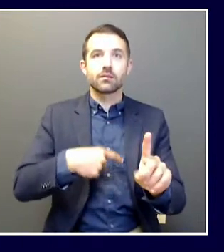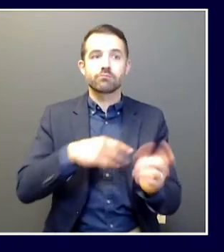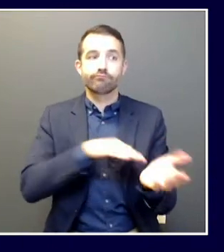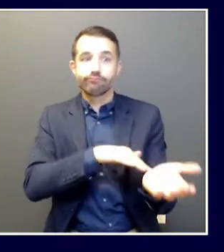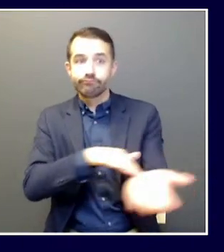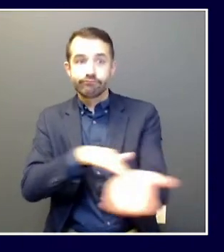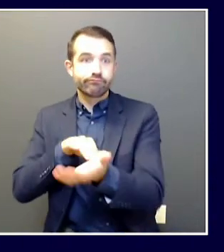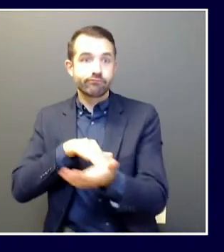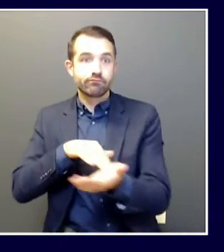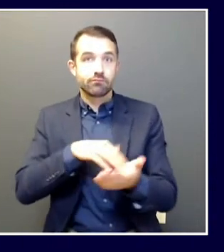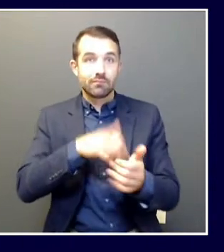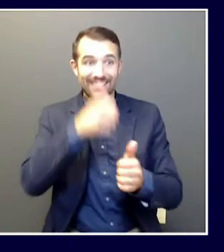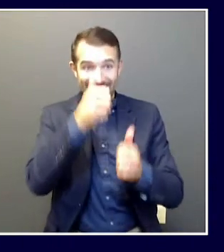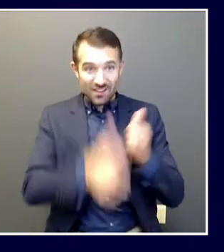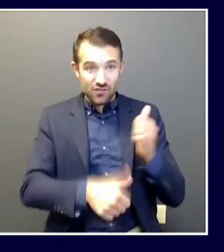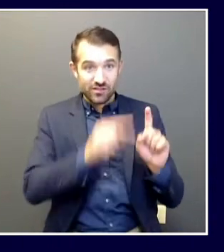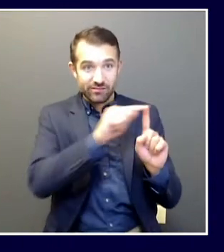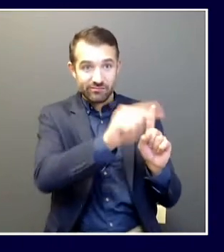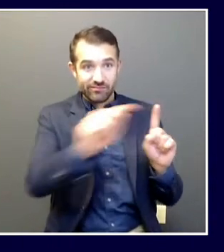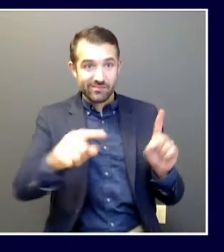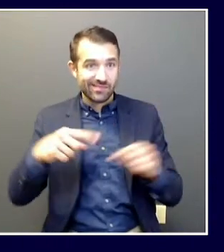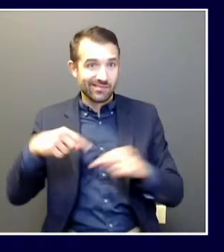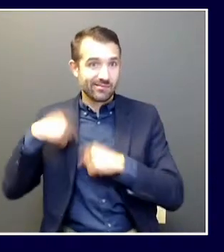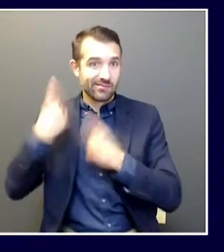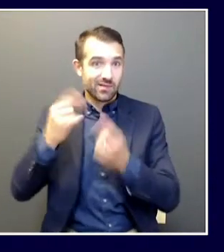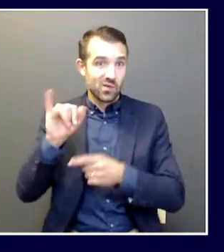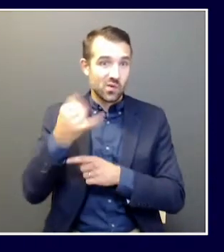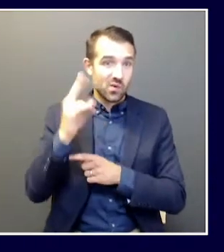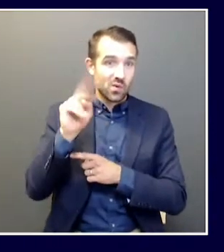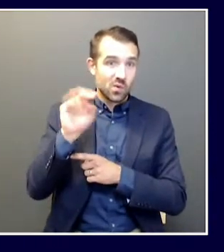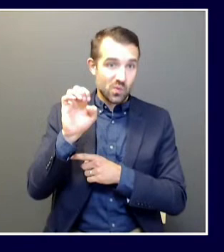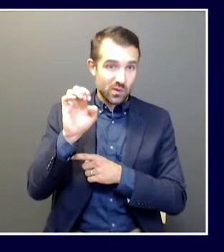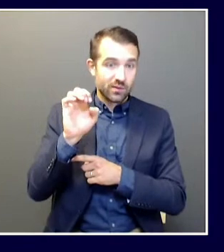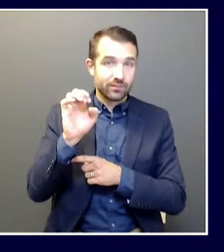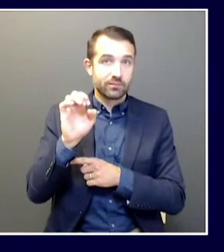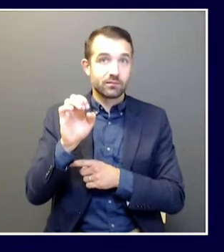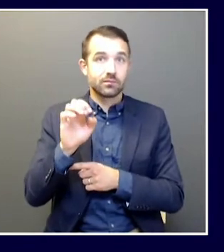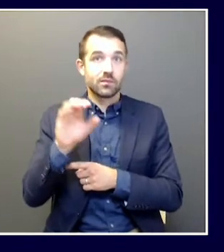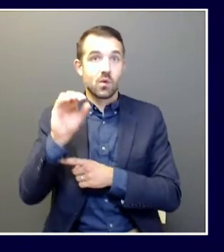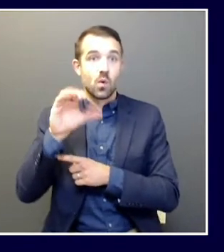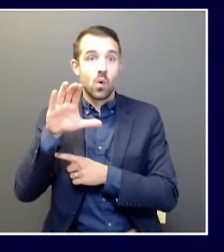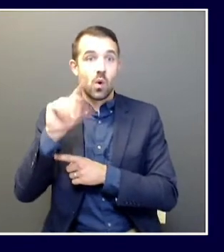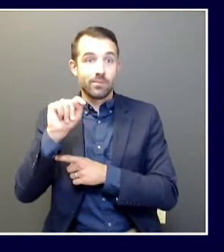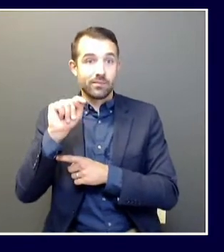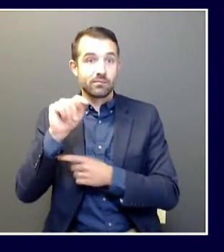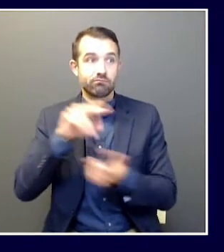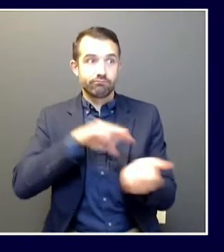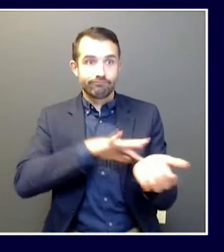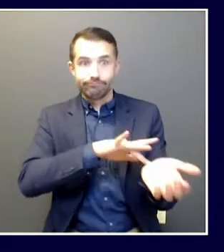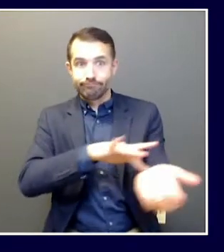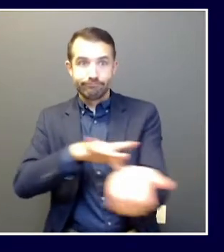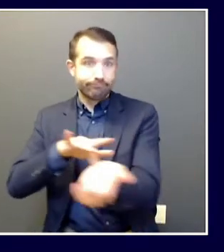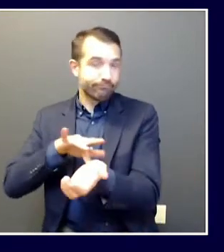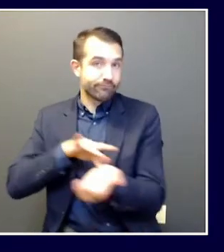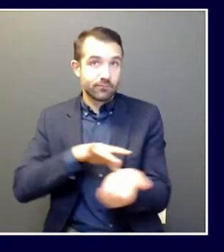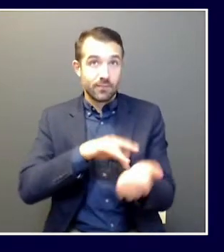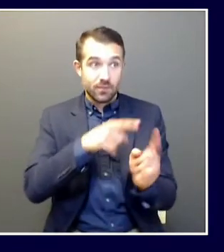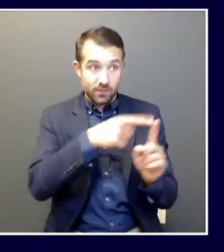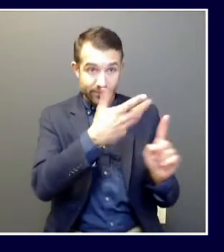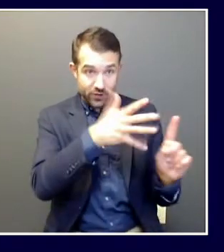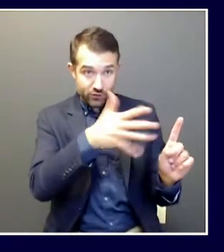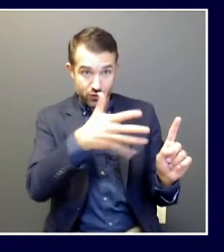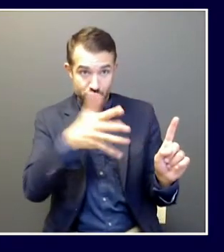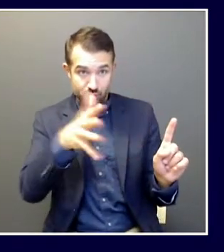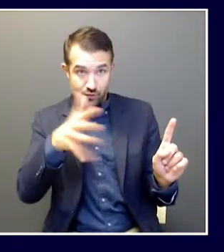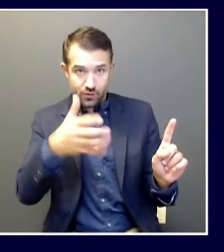of the month. We'll use the October survey to work with facilities to bring them into compliance. We will then make